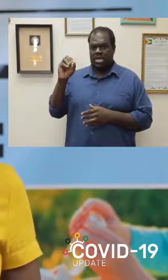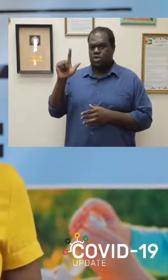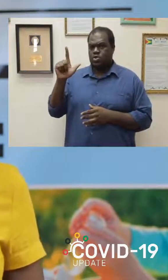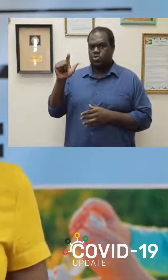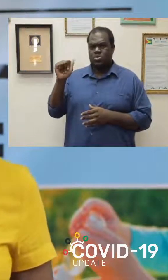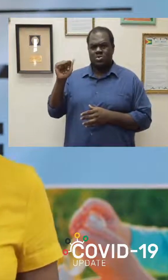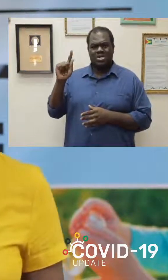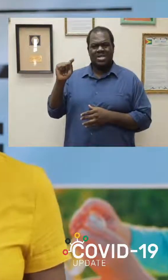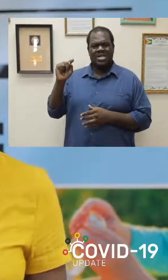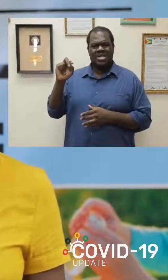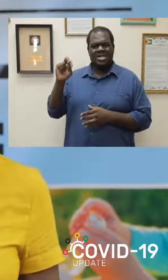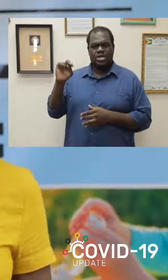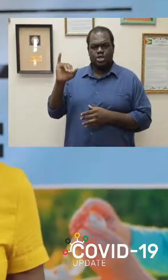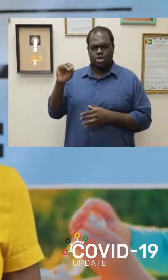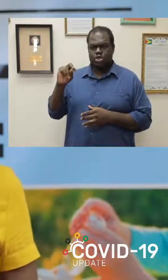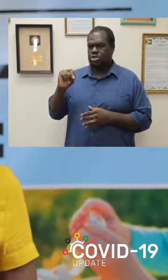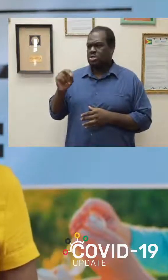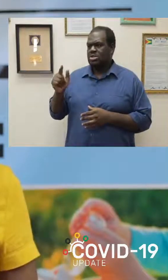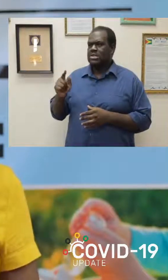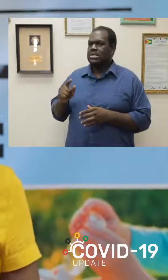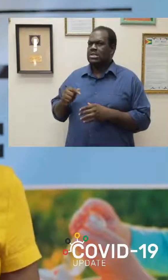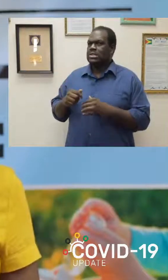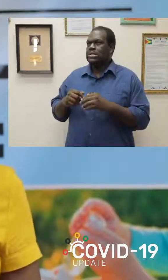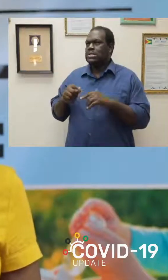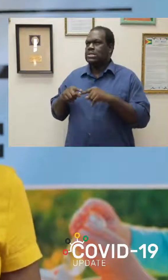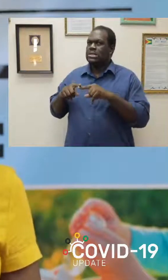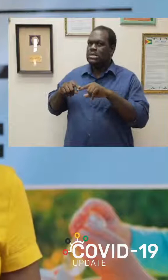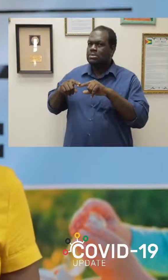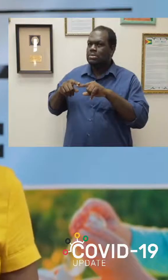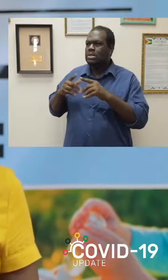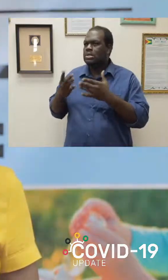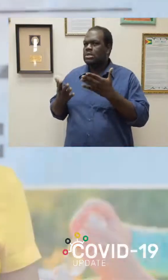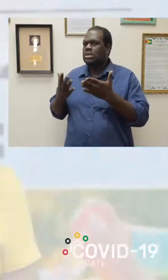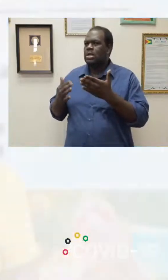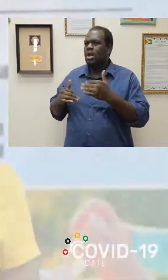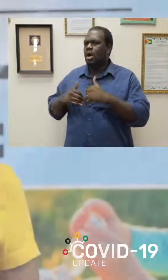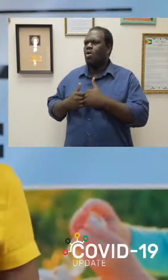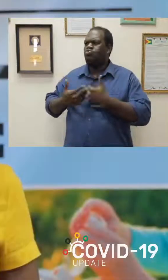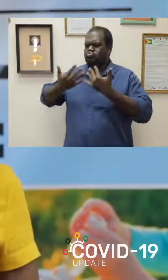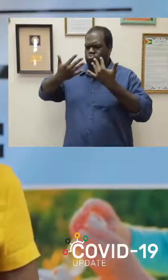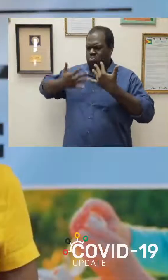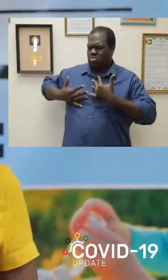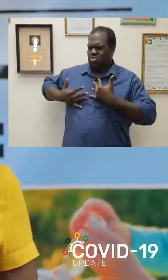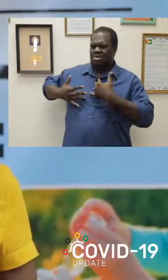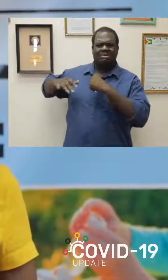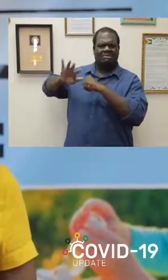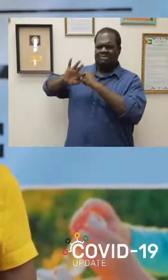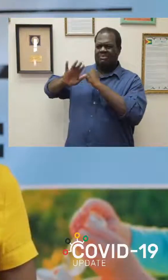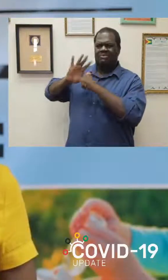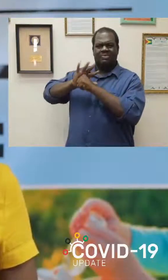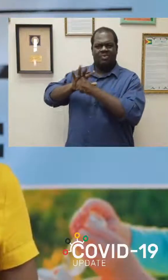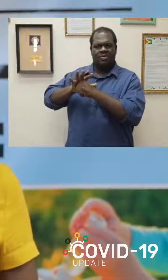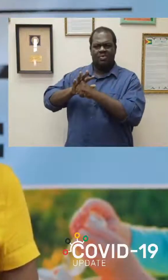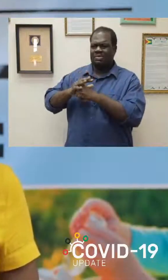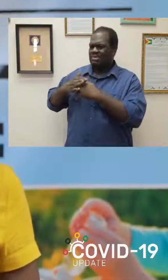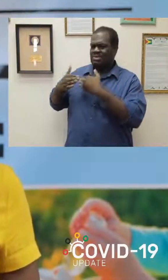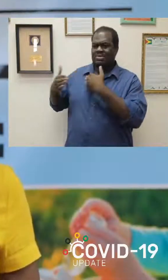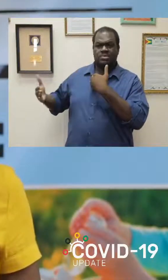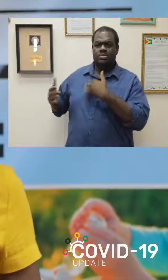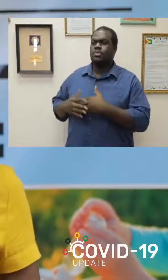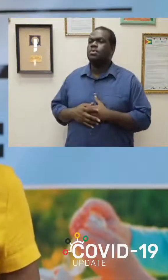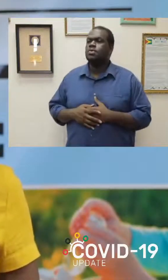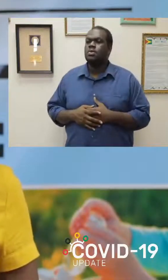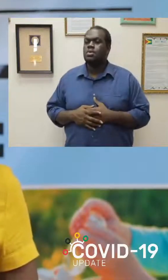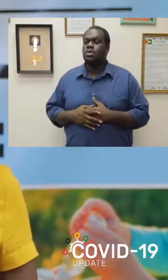It depends on how fast the body fights off the virus. All persons in isolation are cleared